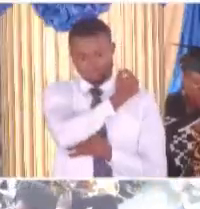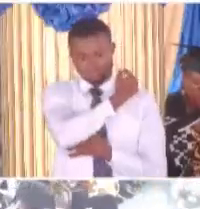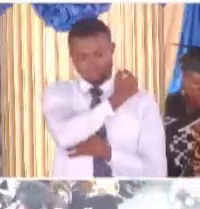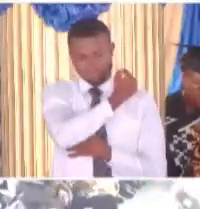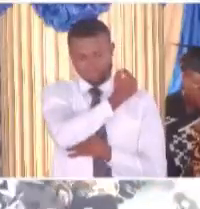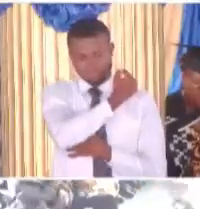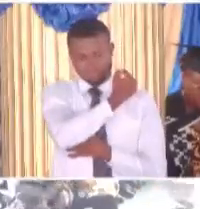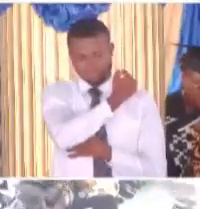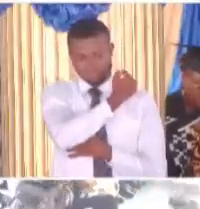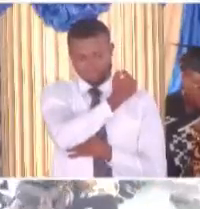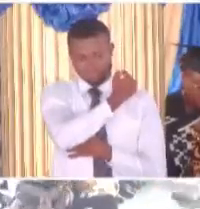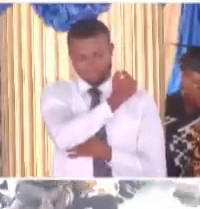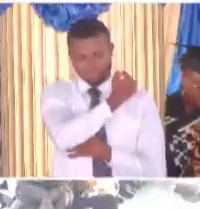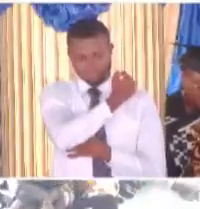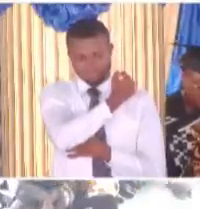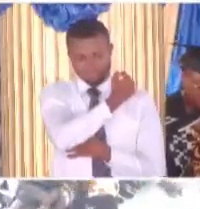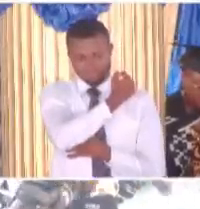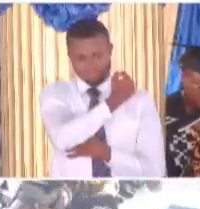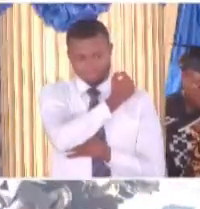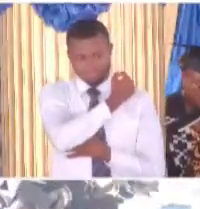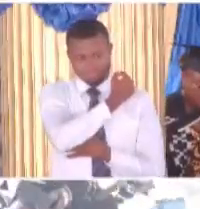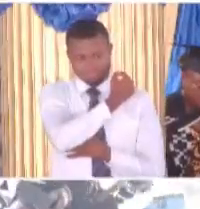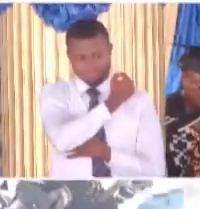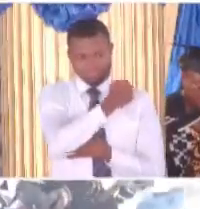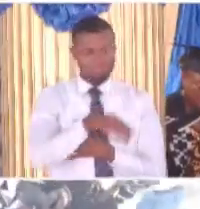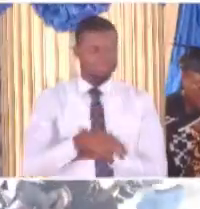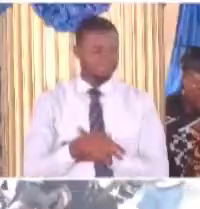If it's already on the left, let it remain there.